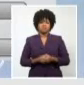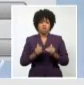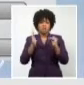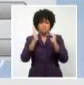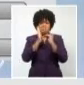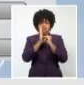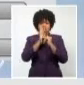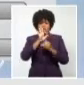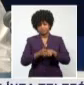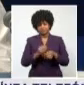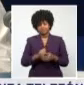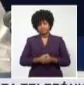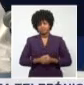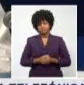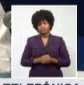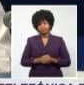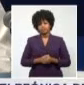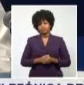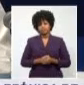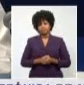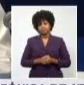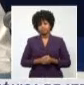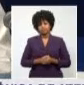serious condition.